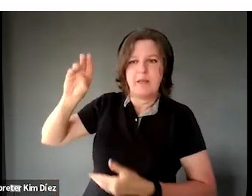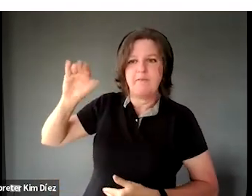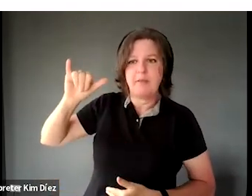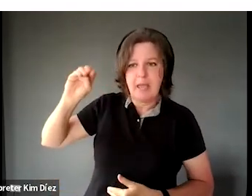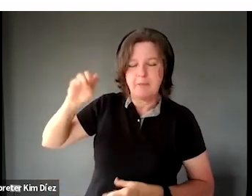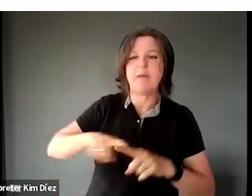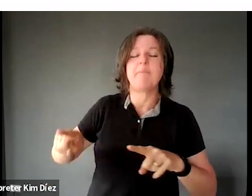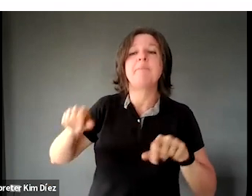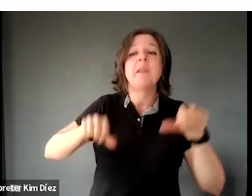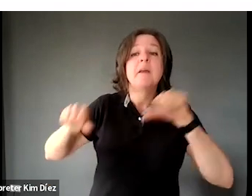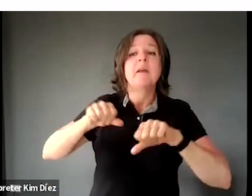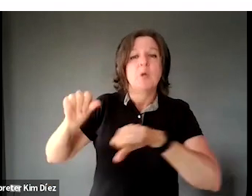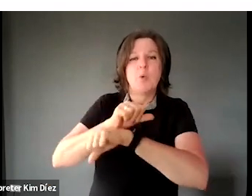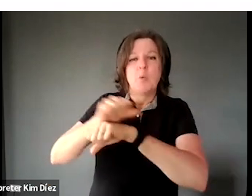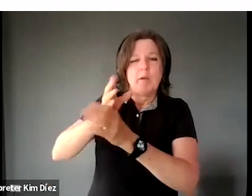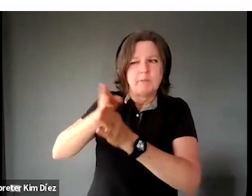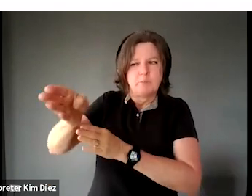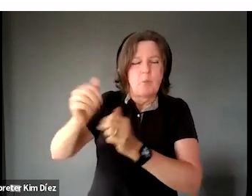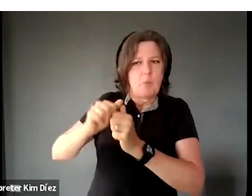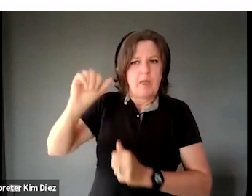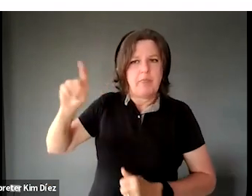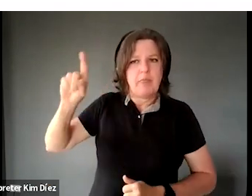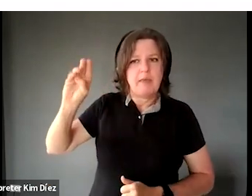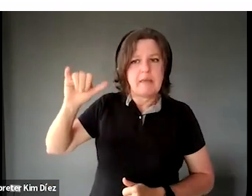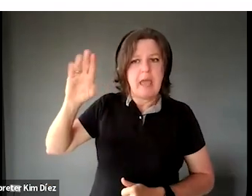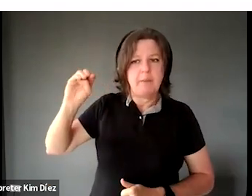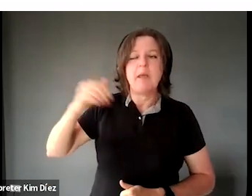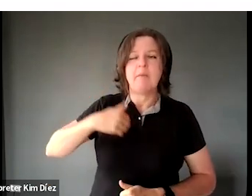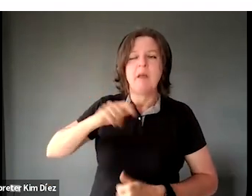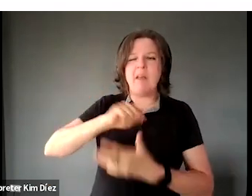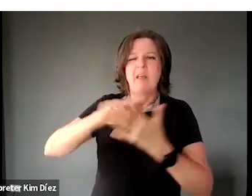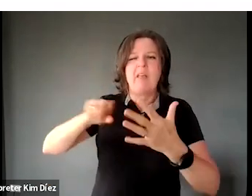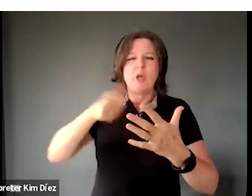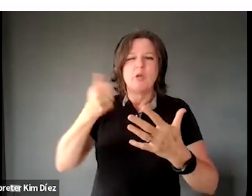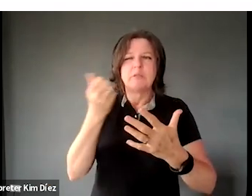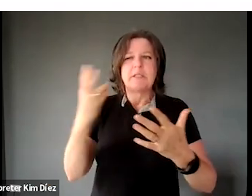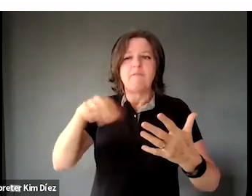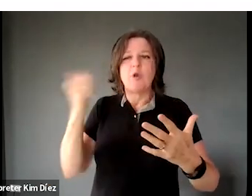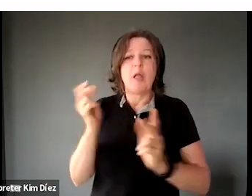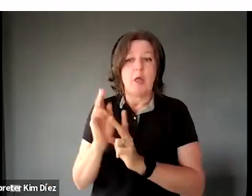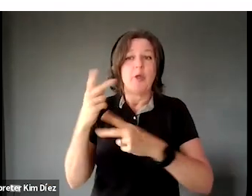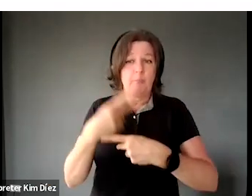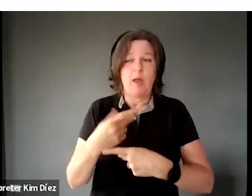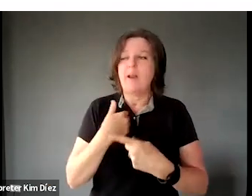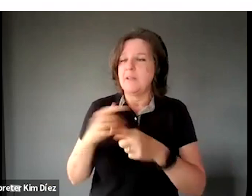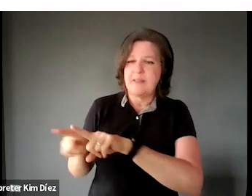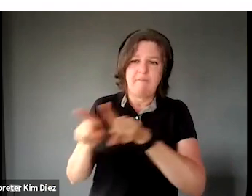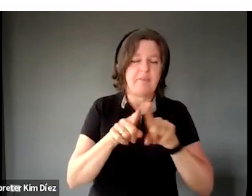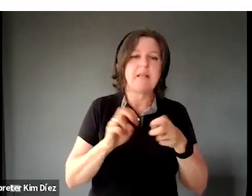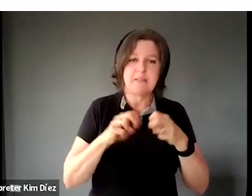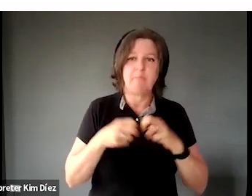through food stuff that has high concentrations. But there's